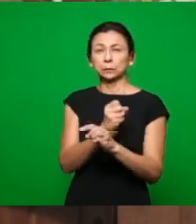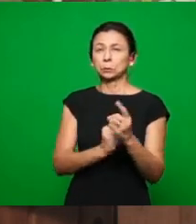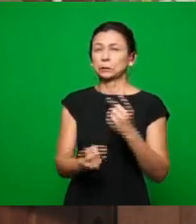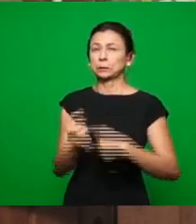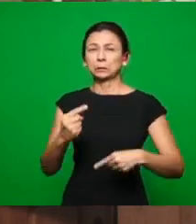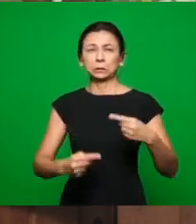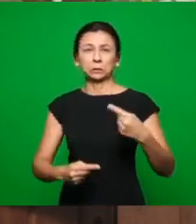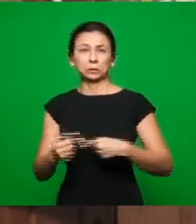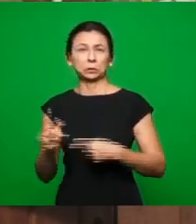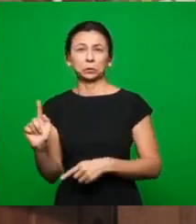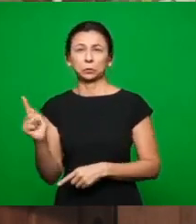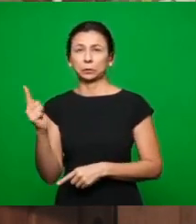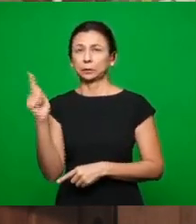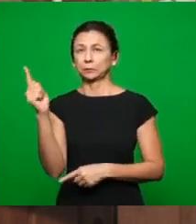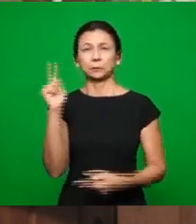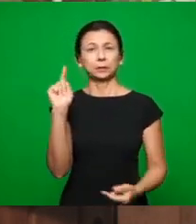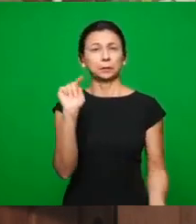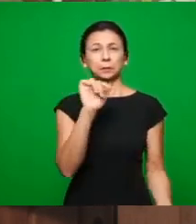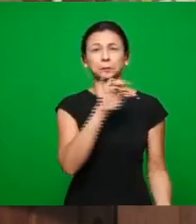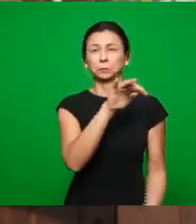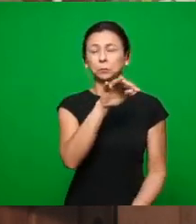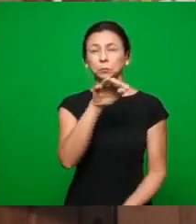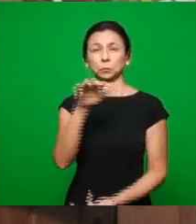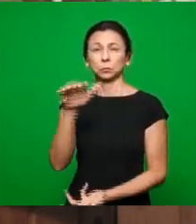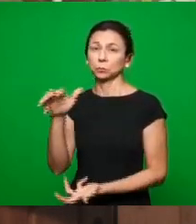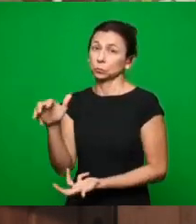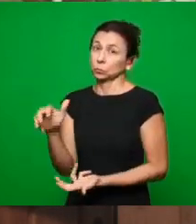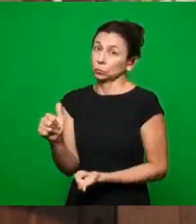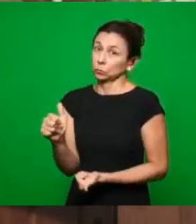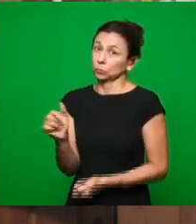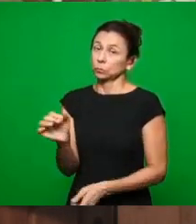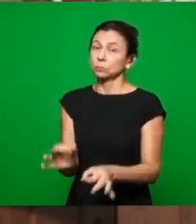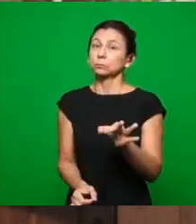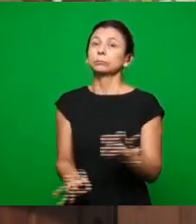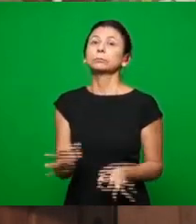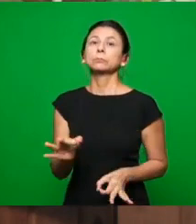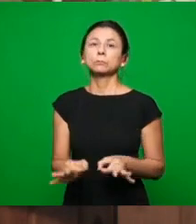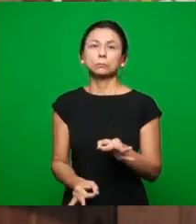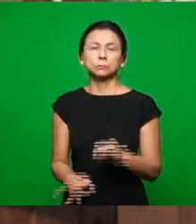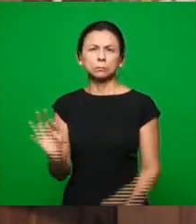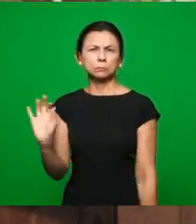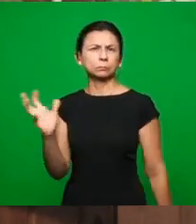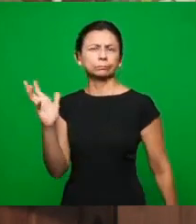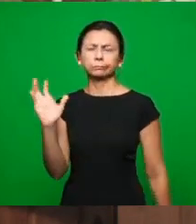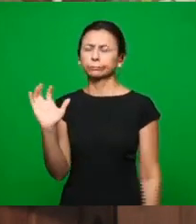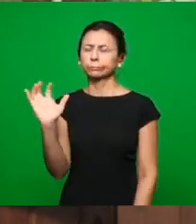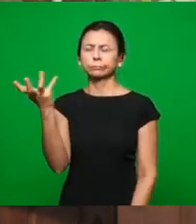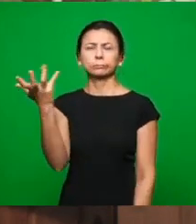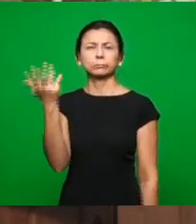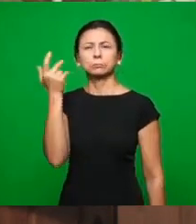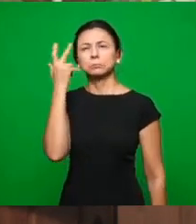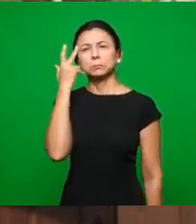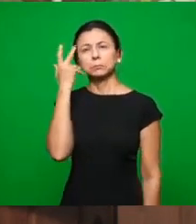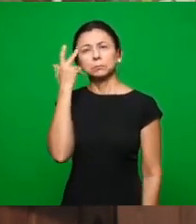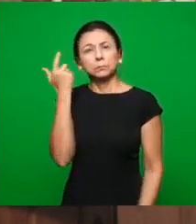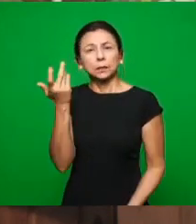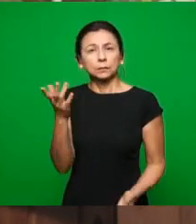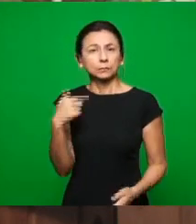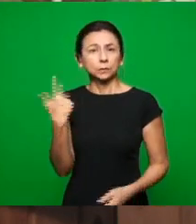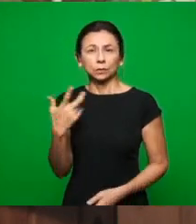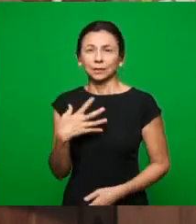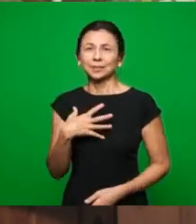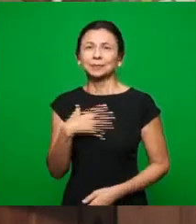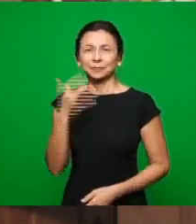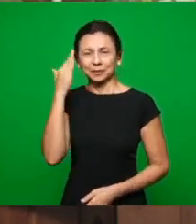economically, social, political, geophysic. Those are facts, they are judgments, they are occurrences that are